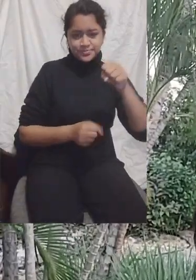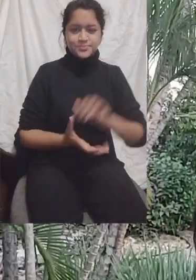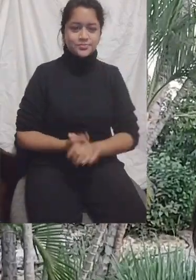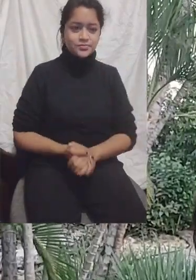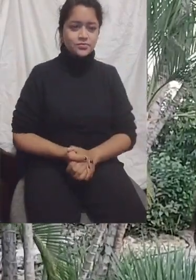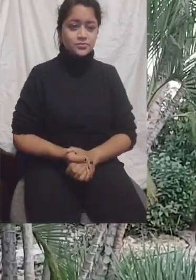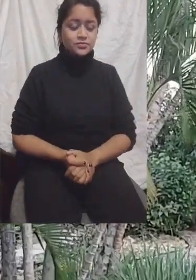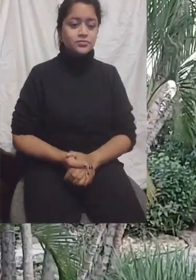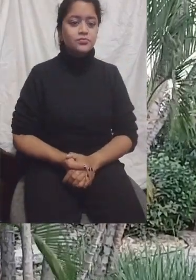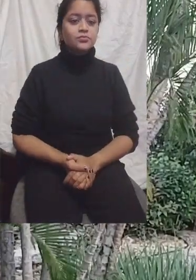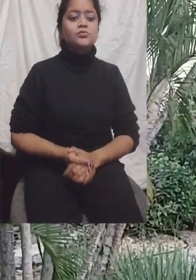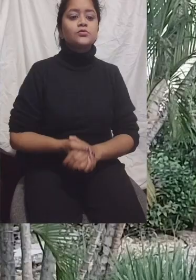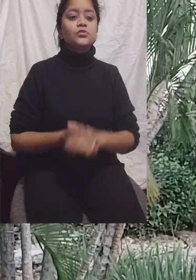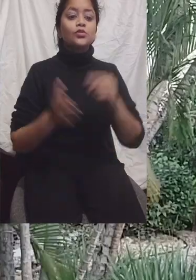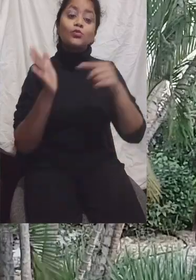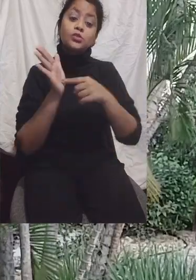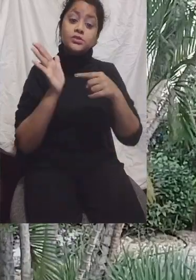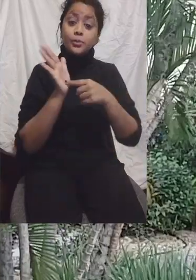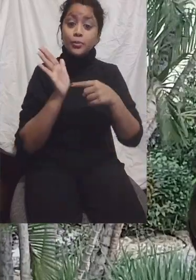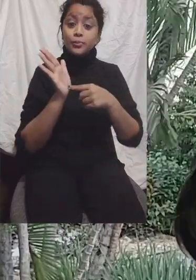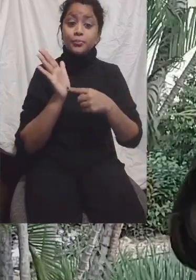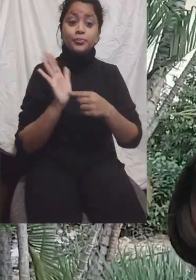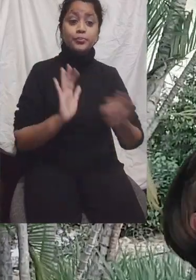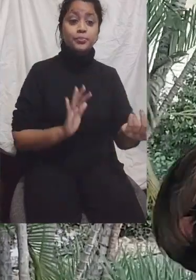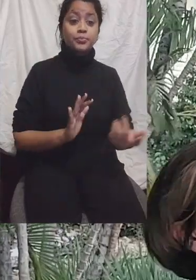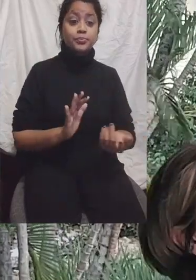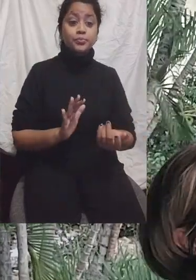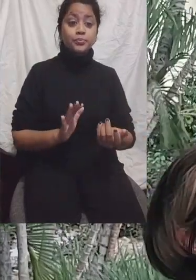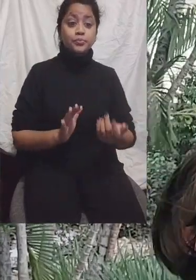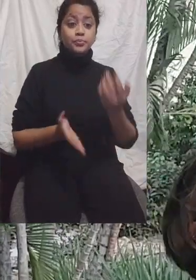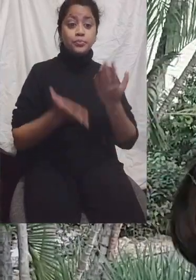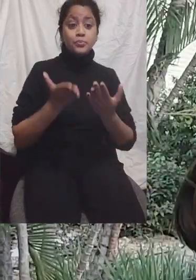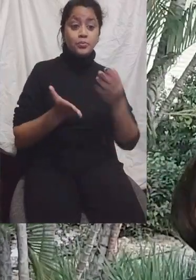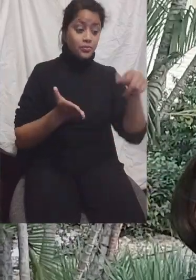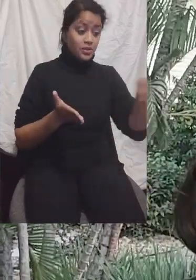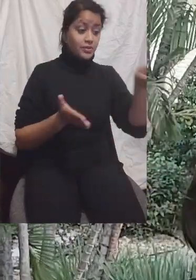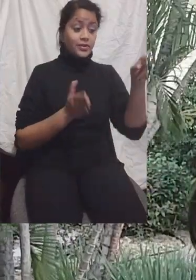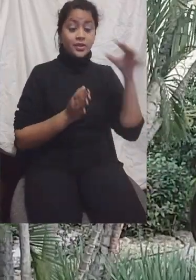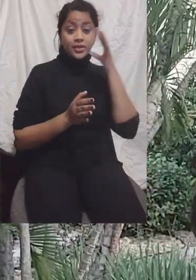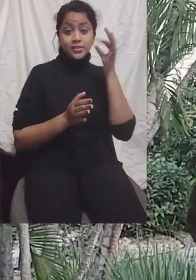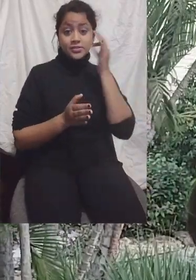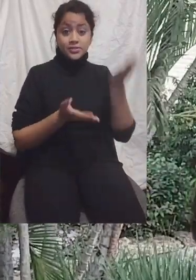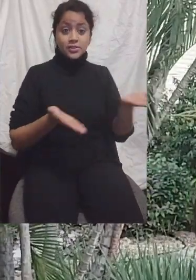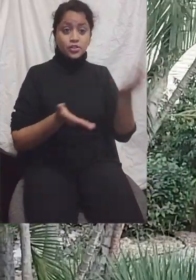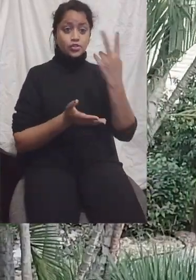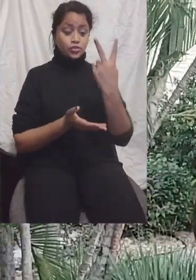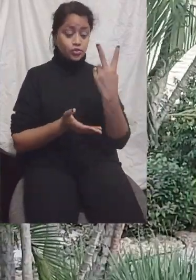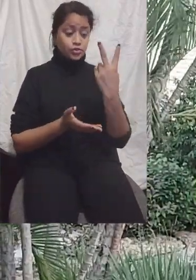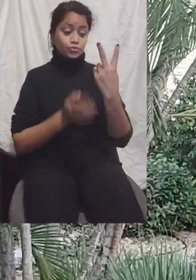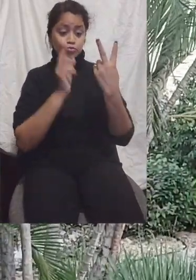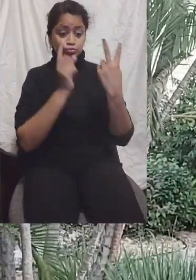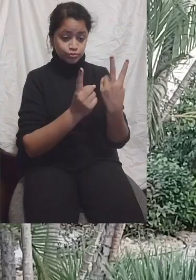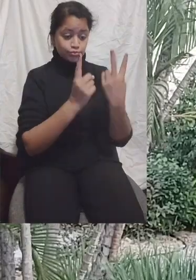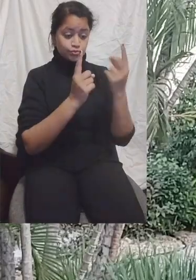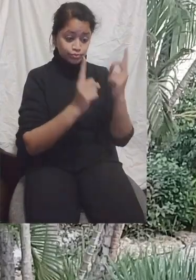from more kids and babies being born. Exactly. Yeah. So if you could do it with maths. So if